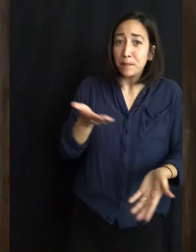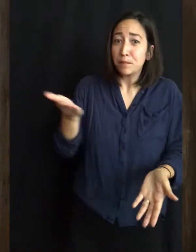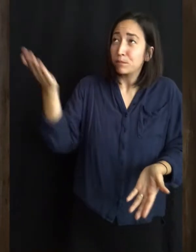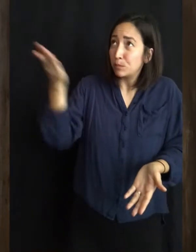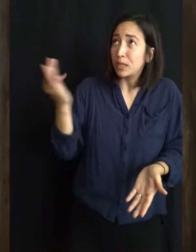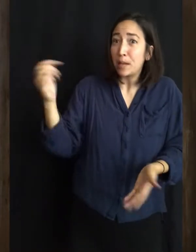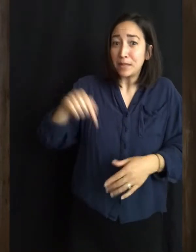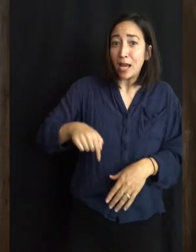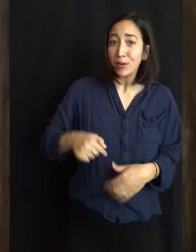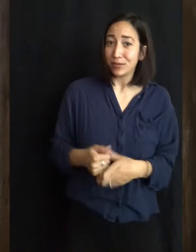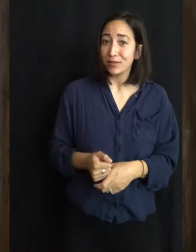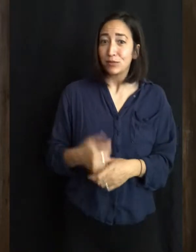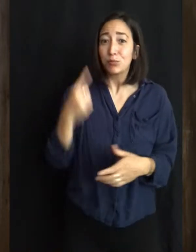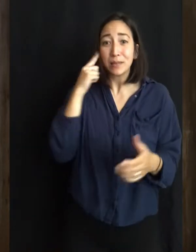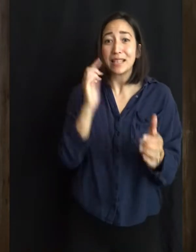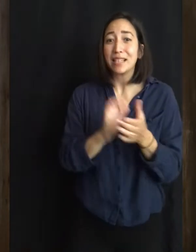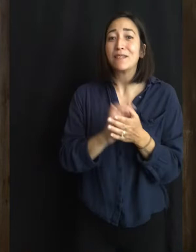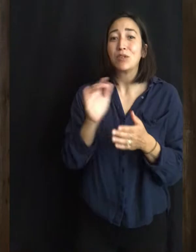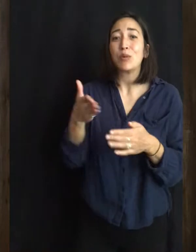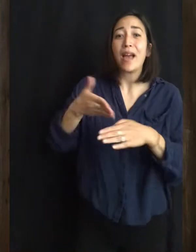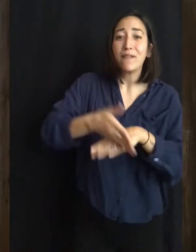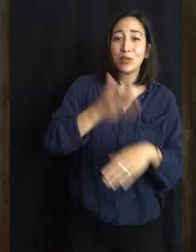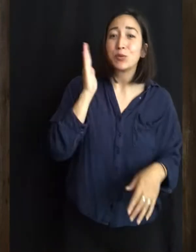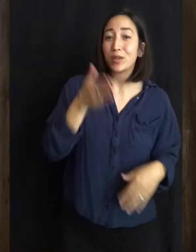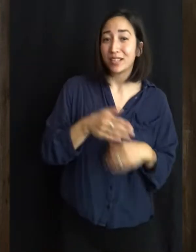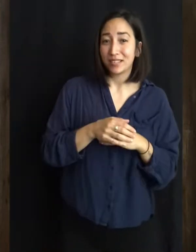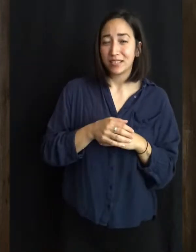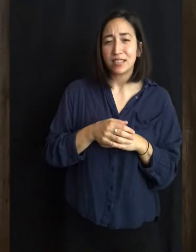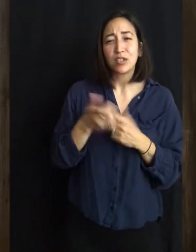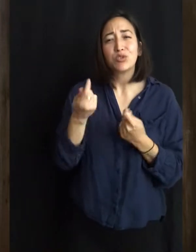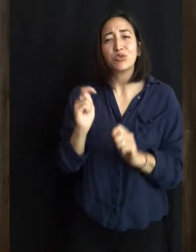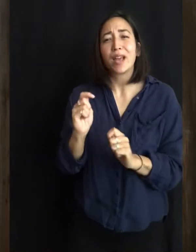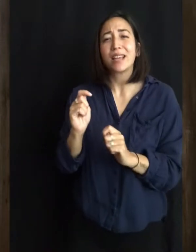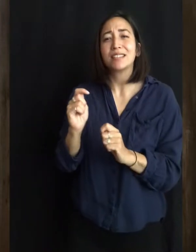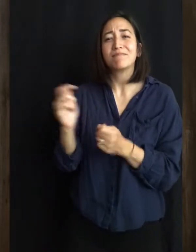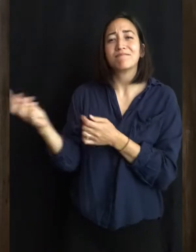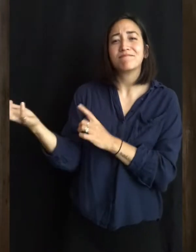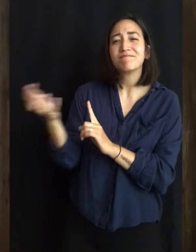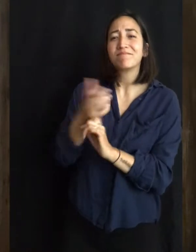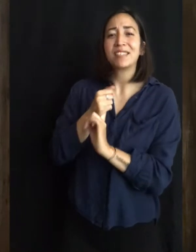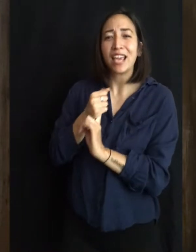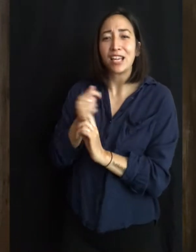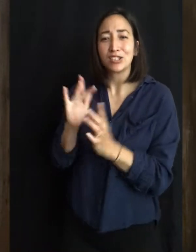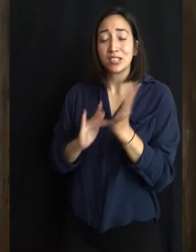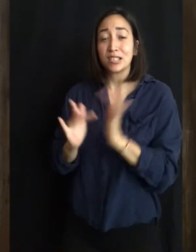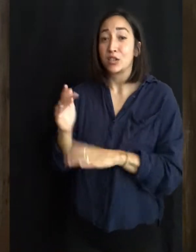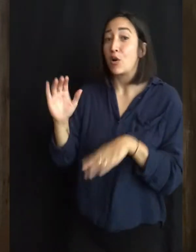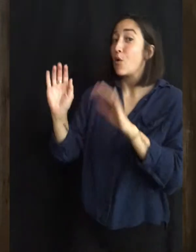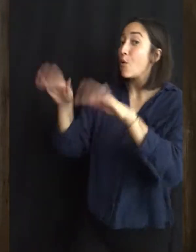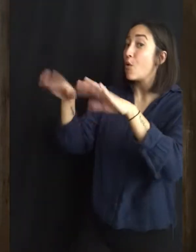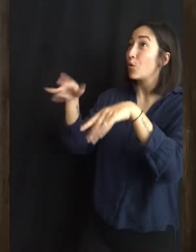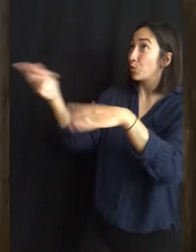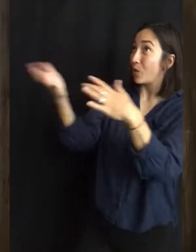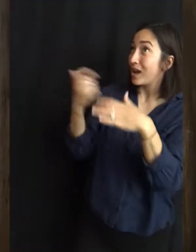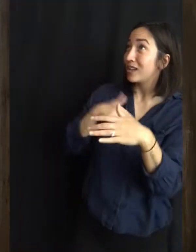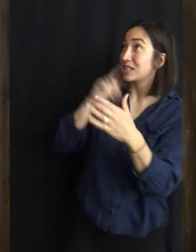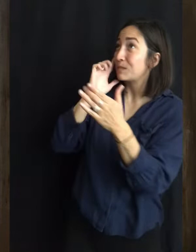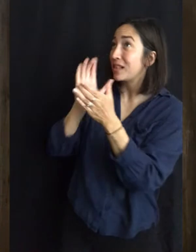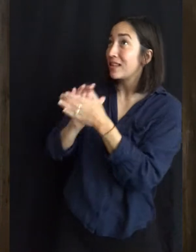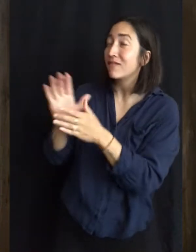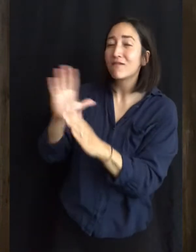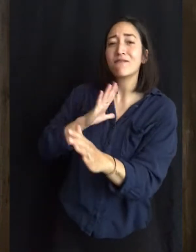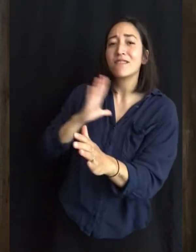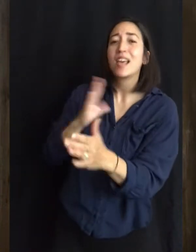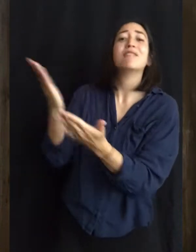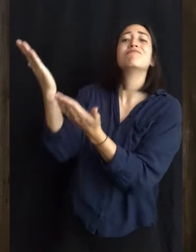Bring yourself down and prove to us, then we will believe. Trying to bait him in their own minds of, hey, you want us to believe in you? Yeah,